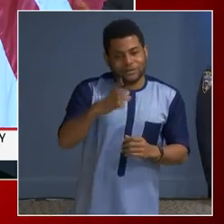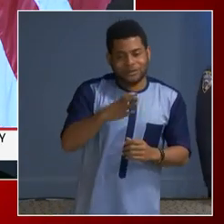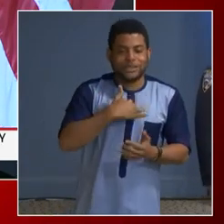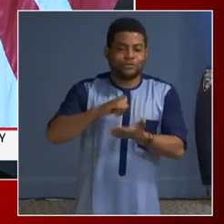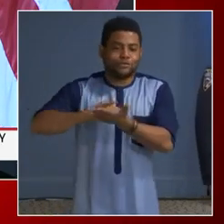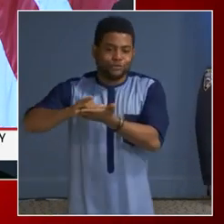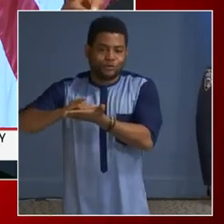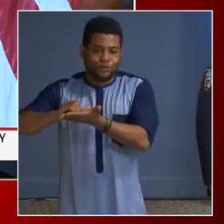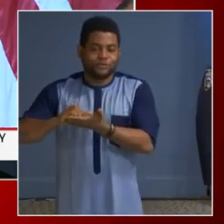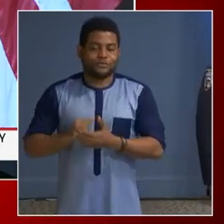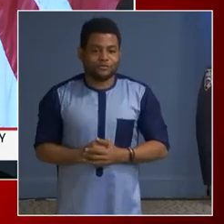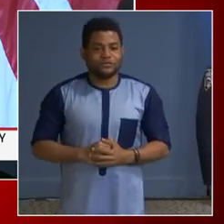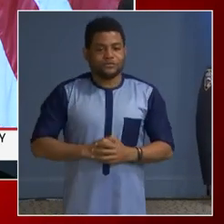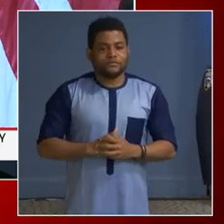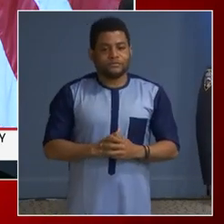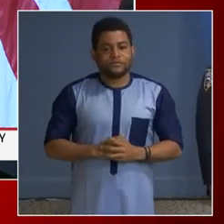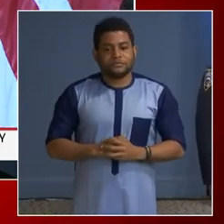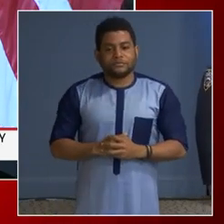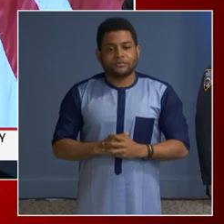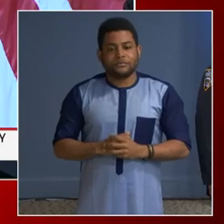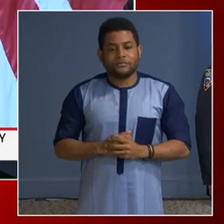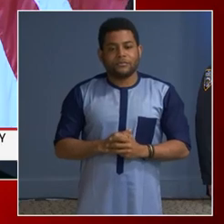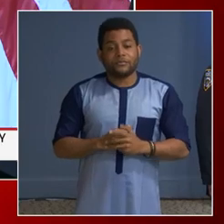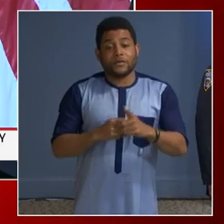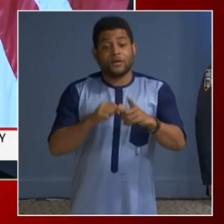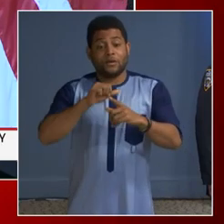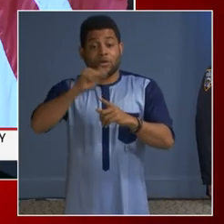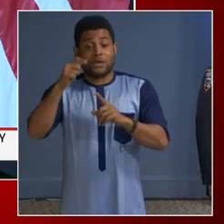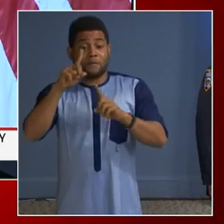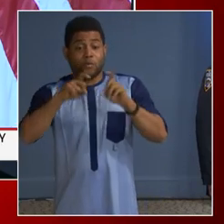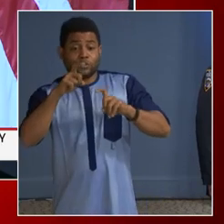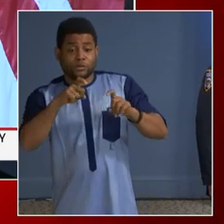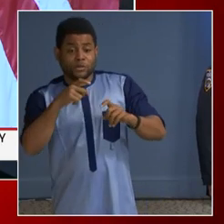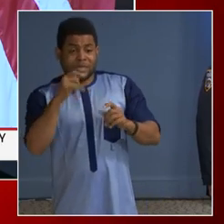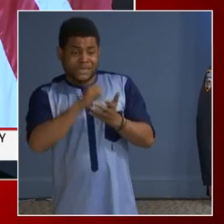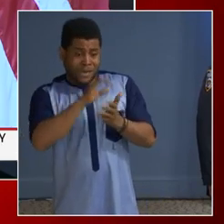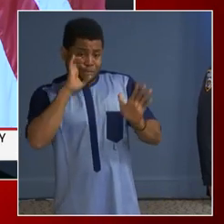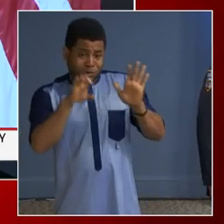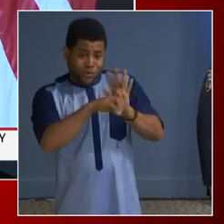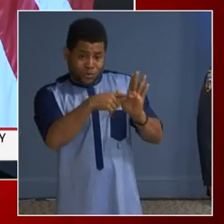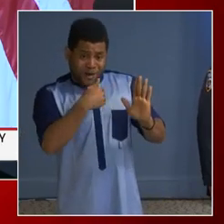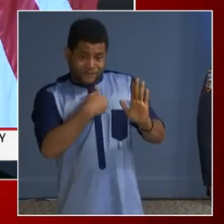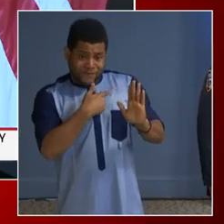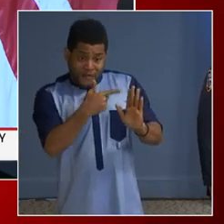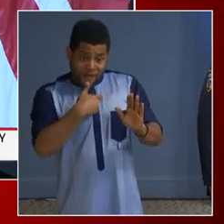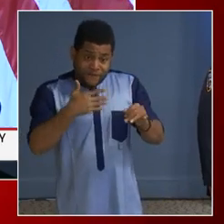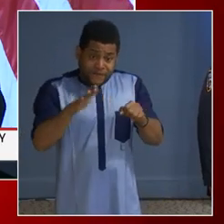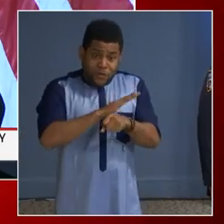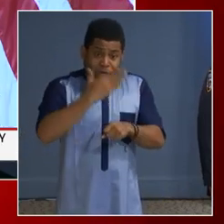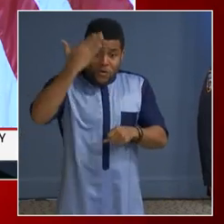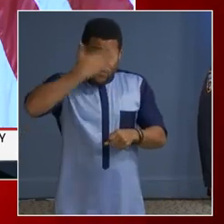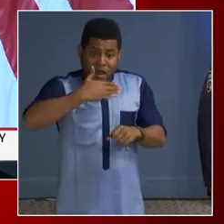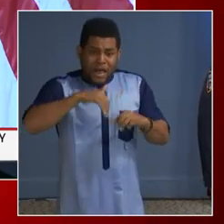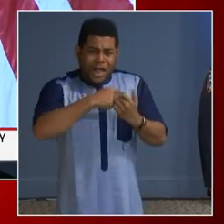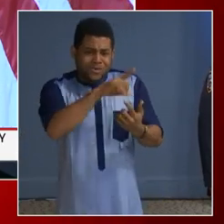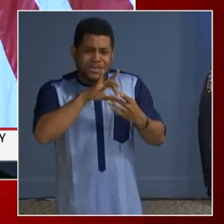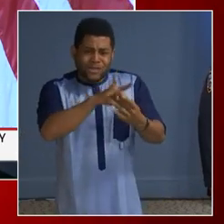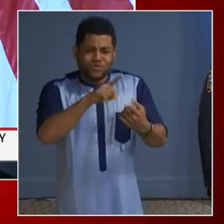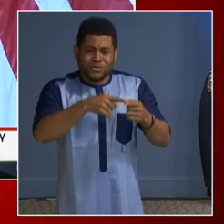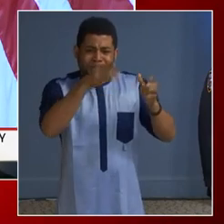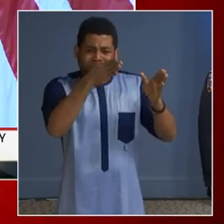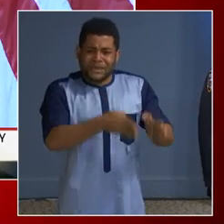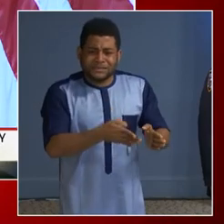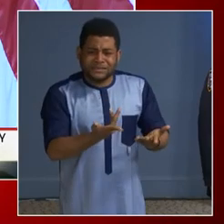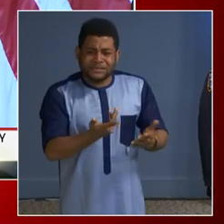Martin. So the imagery you have here is a full frontal of the suspect, but how did you make the link between this person that we have in an